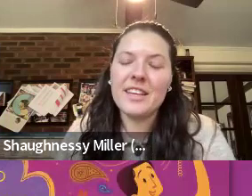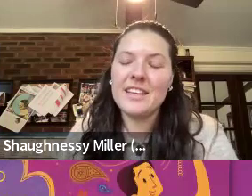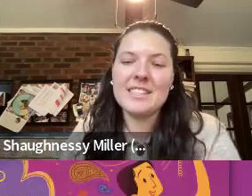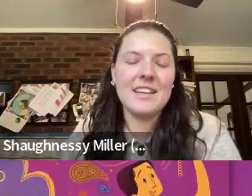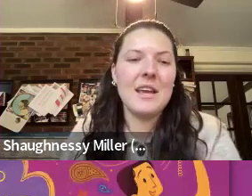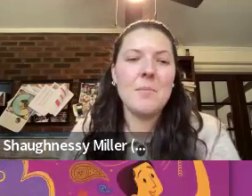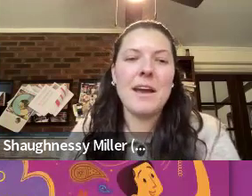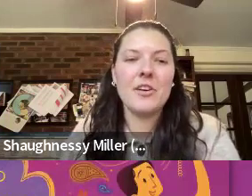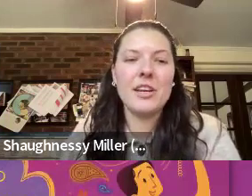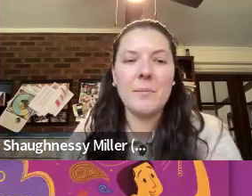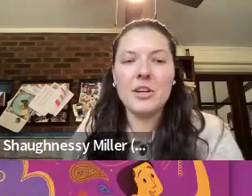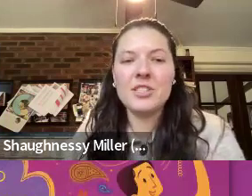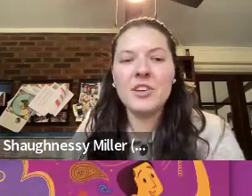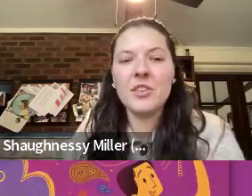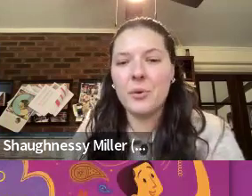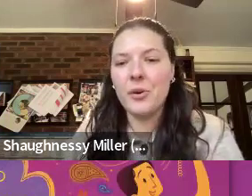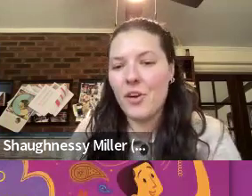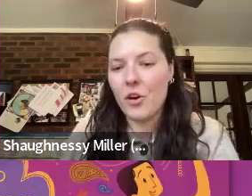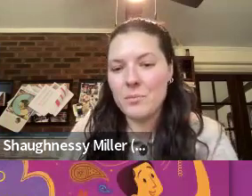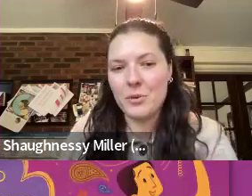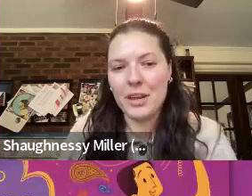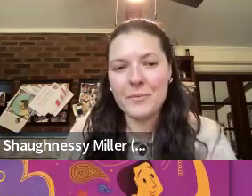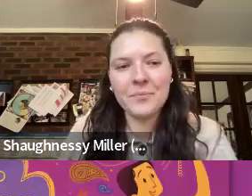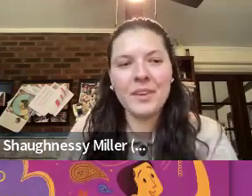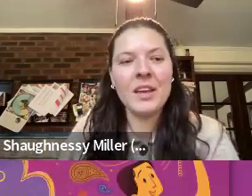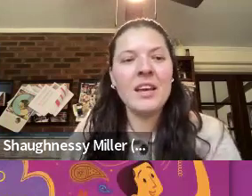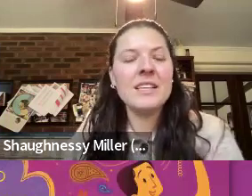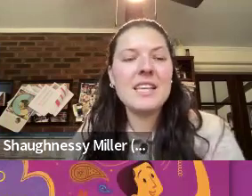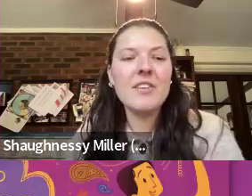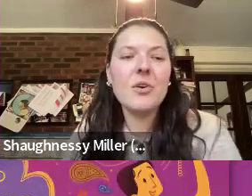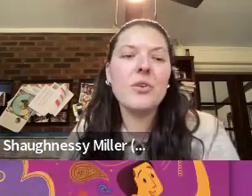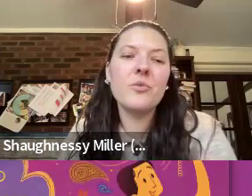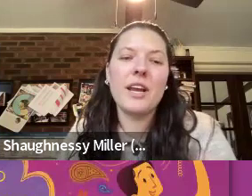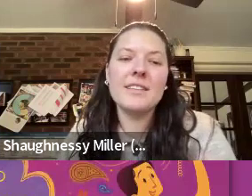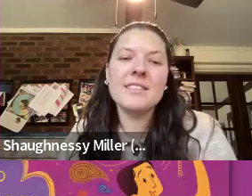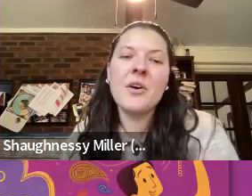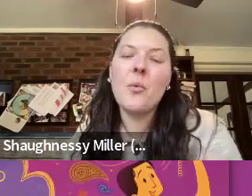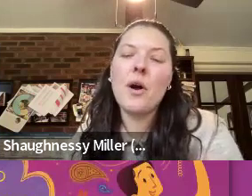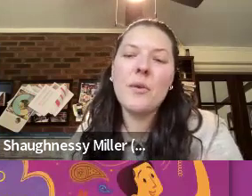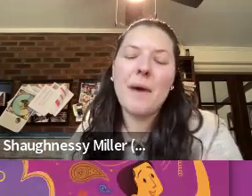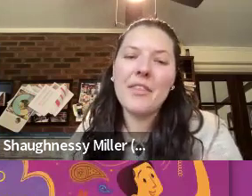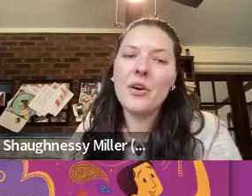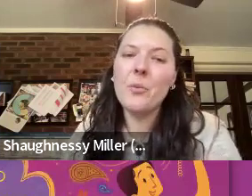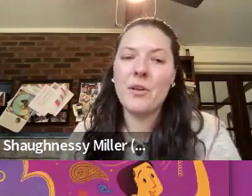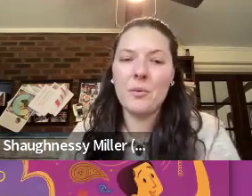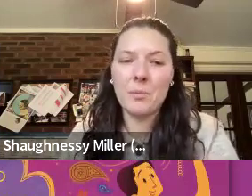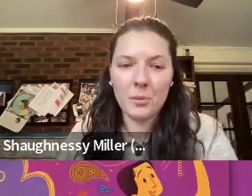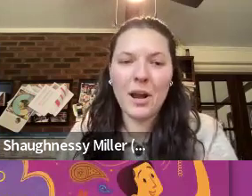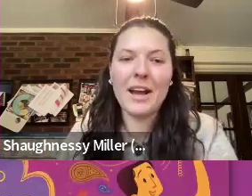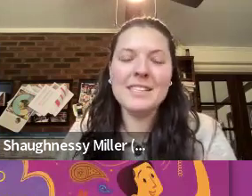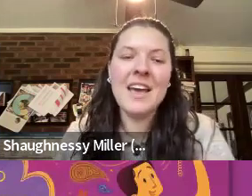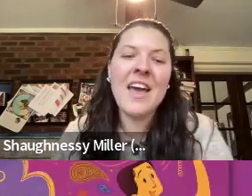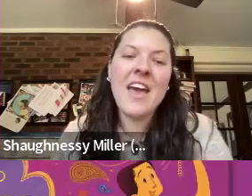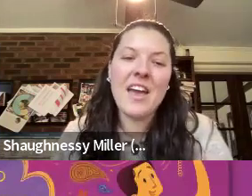a friendly lesson in binary numbers, the root of all computing. 7 Golden Rings won the Mathical